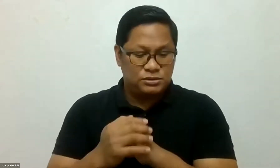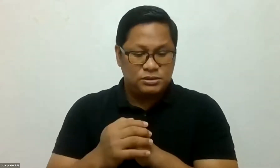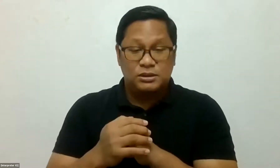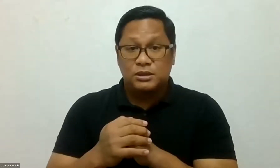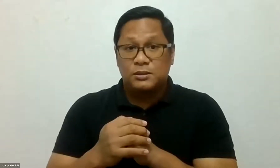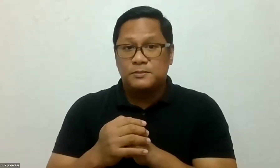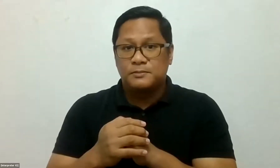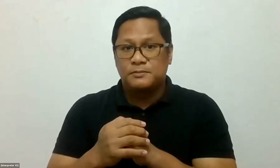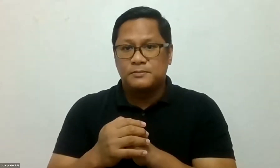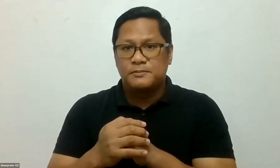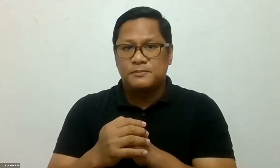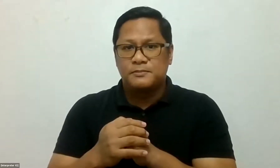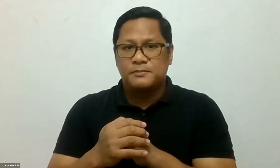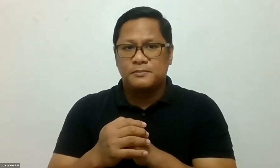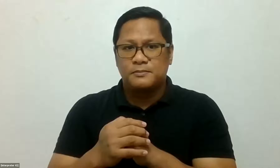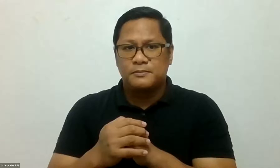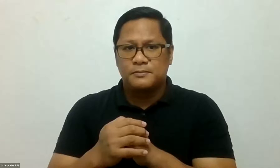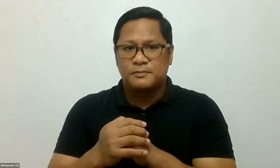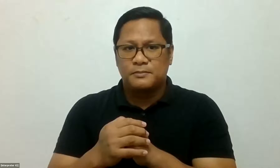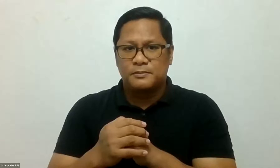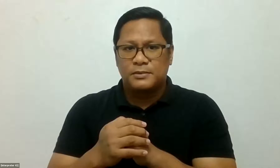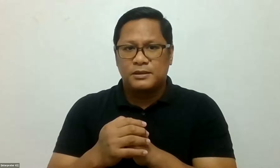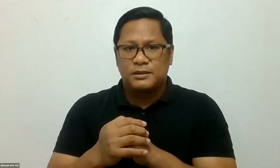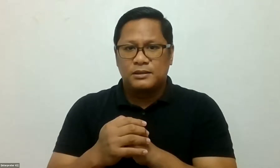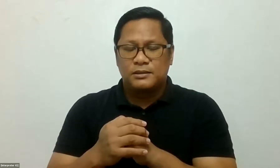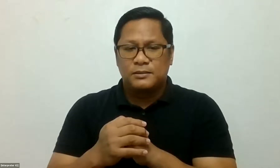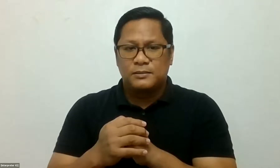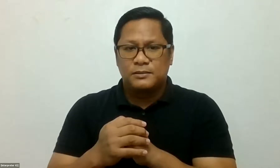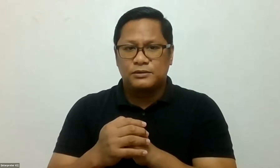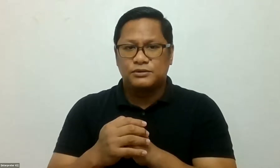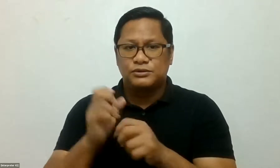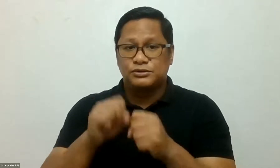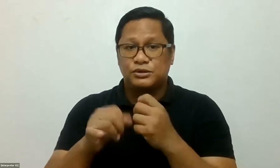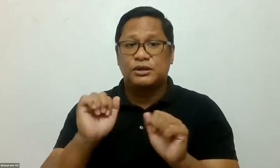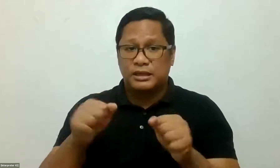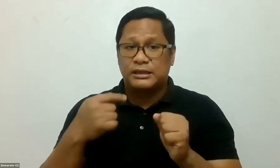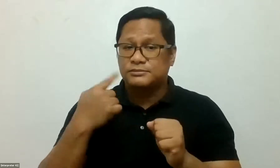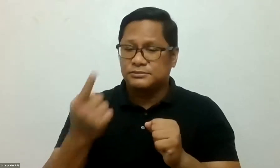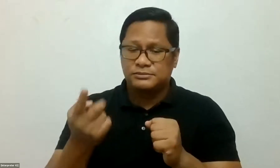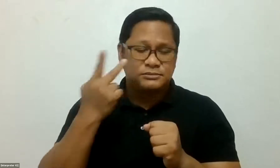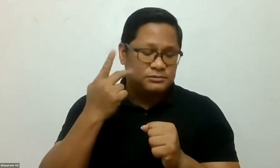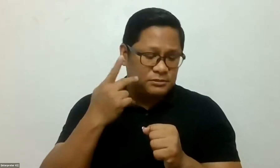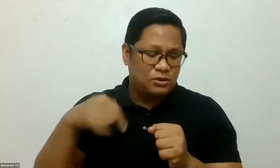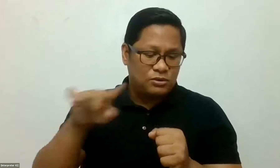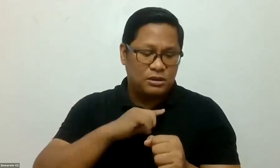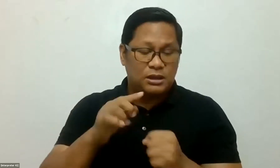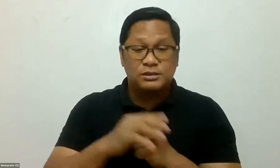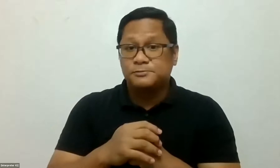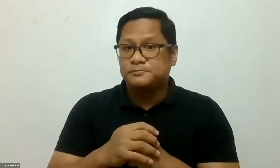the spotlight for our interpreter so that some other speakers can be seen as well.